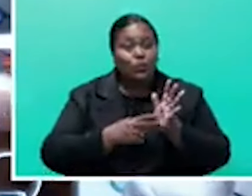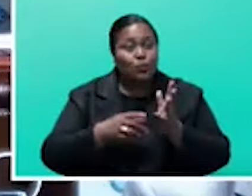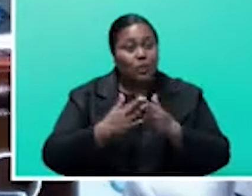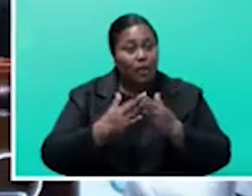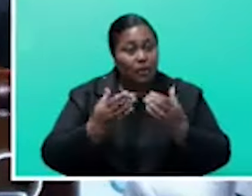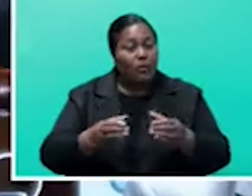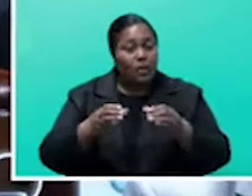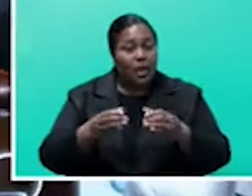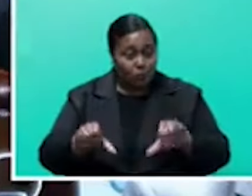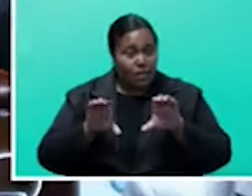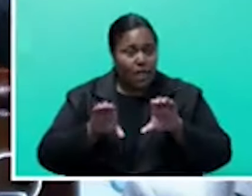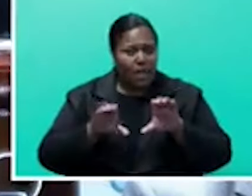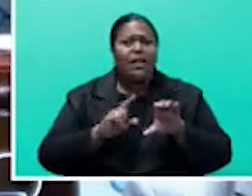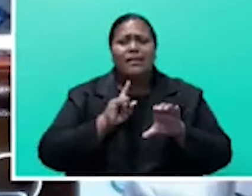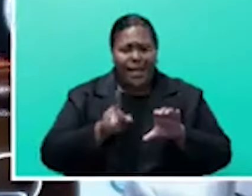had its